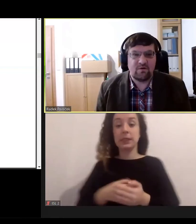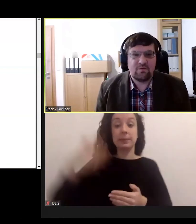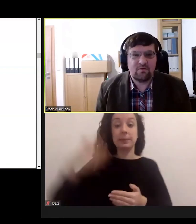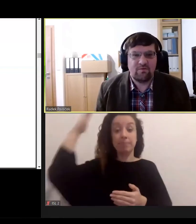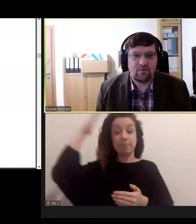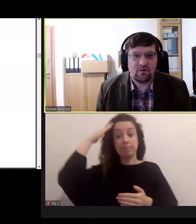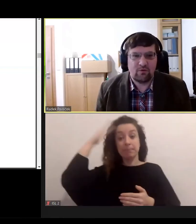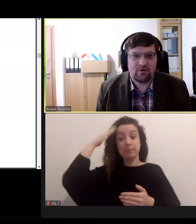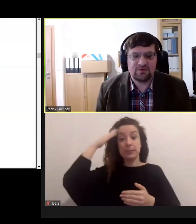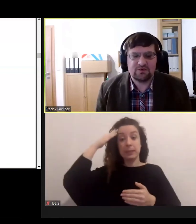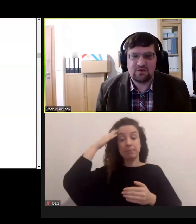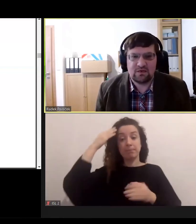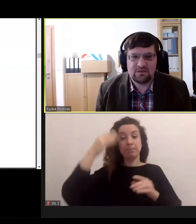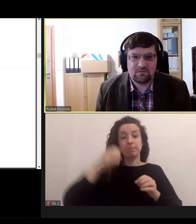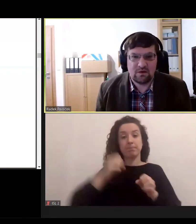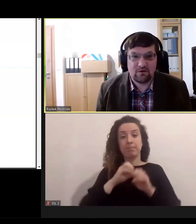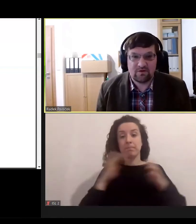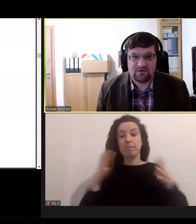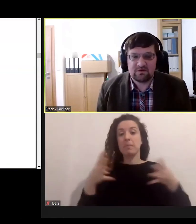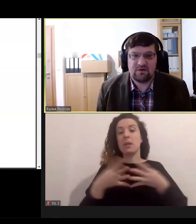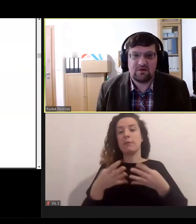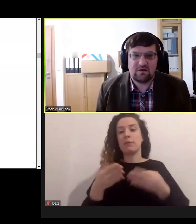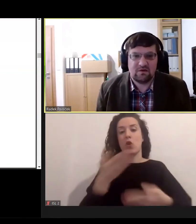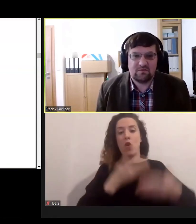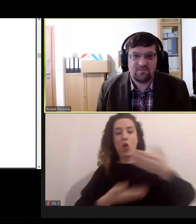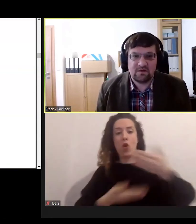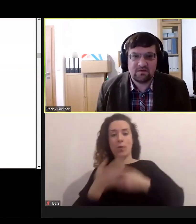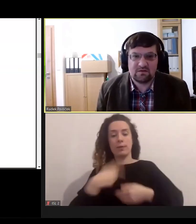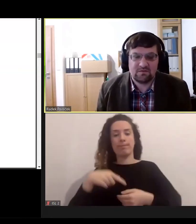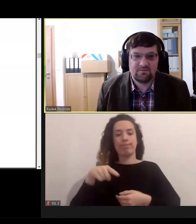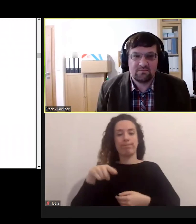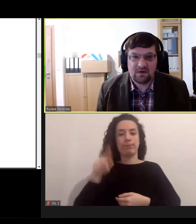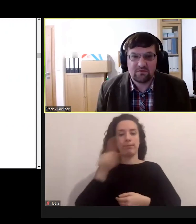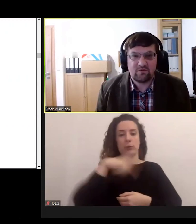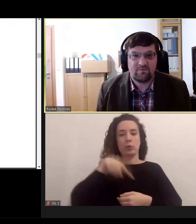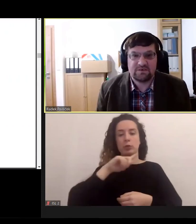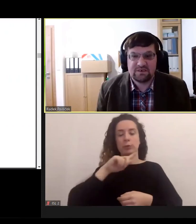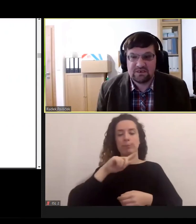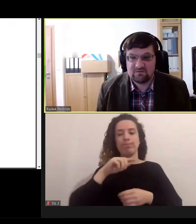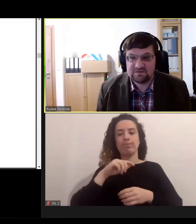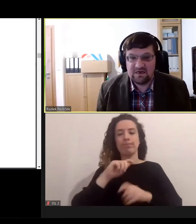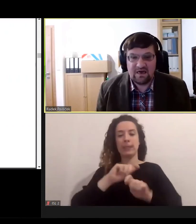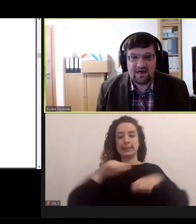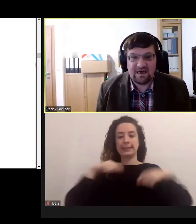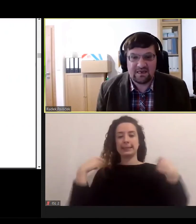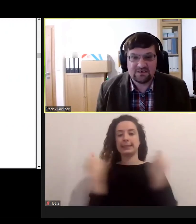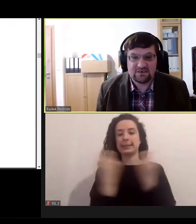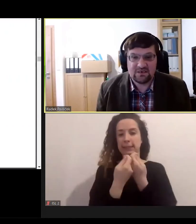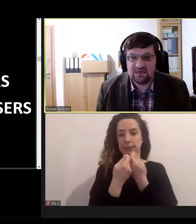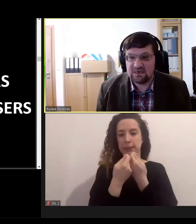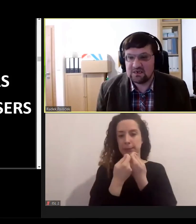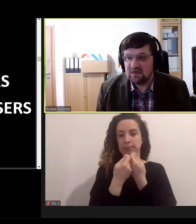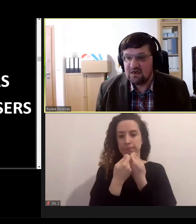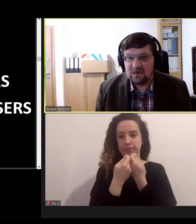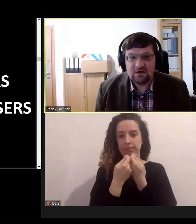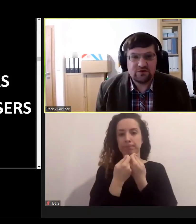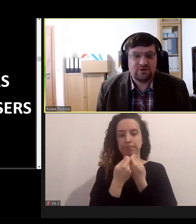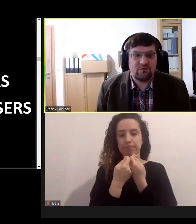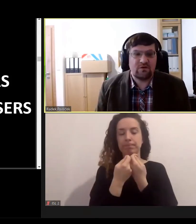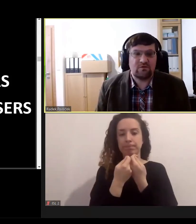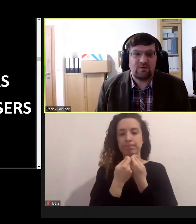it was founded in 2000, and it's the largest support center for students with special needs in